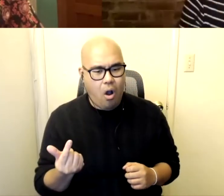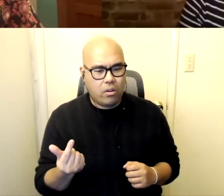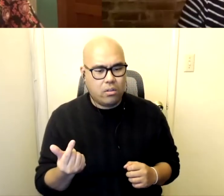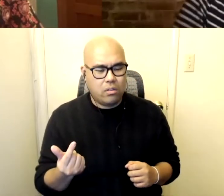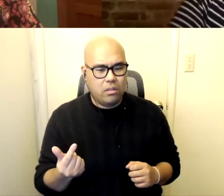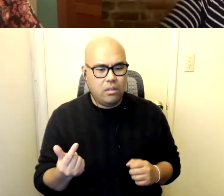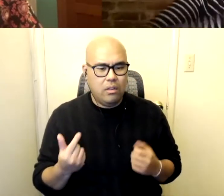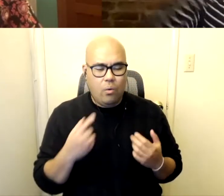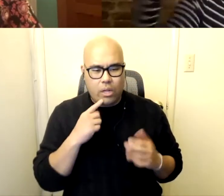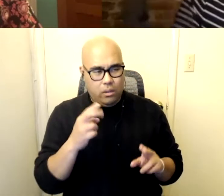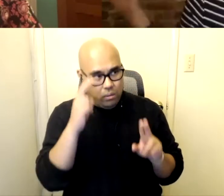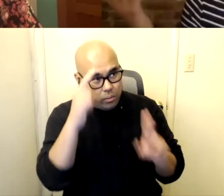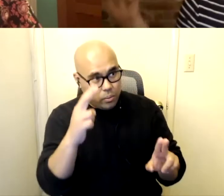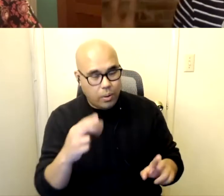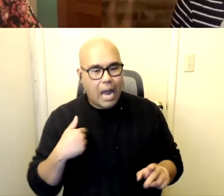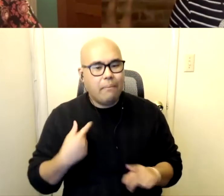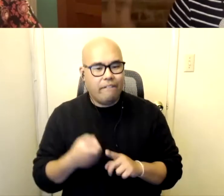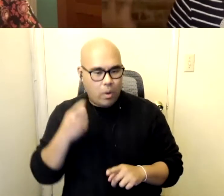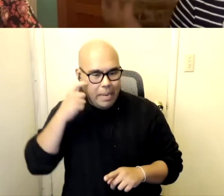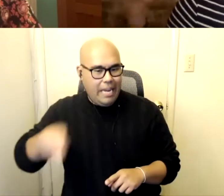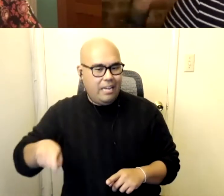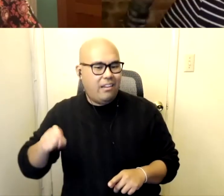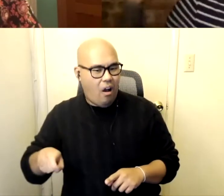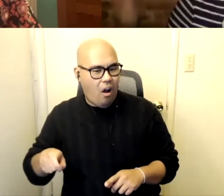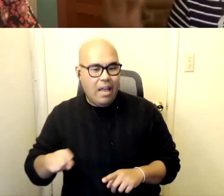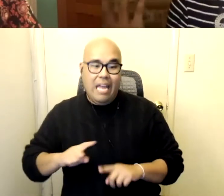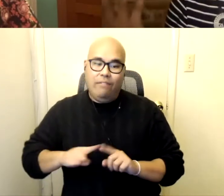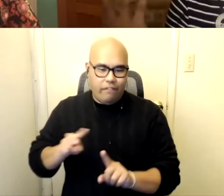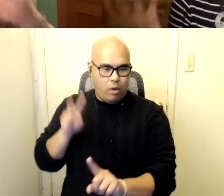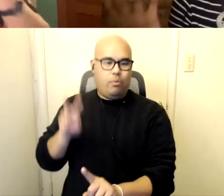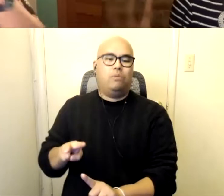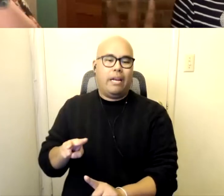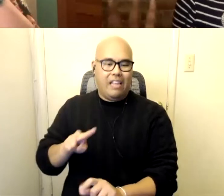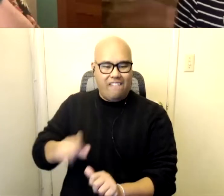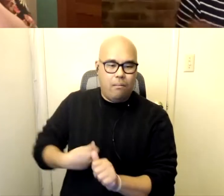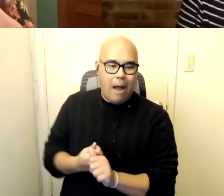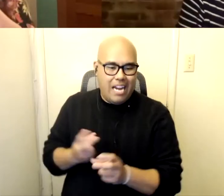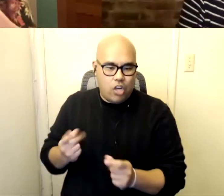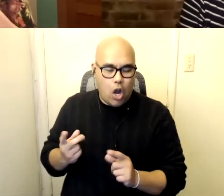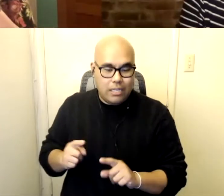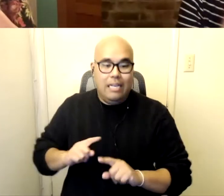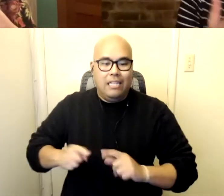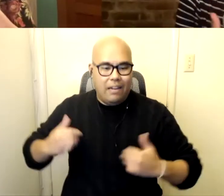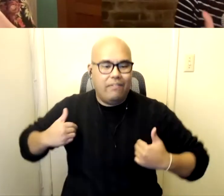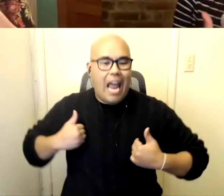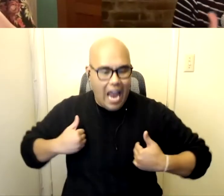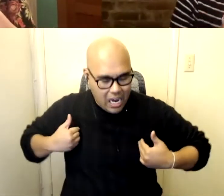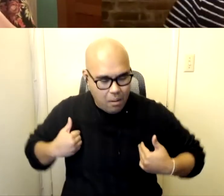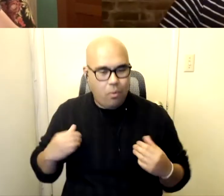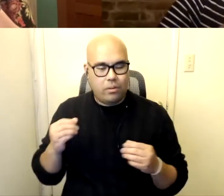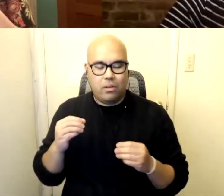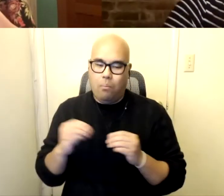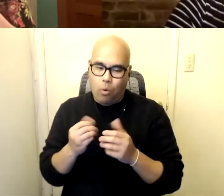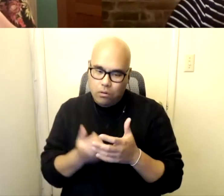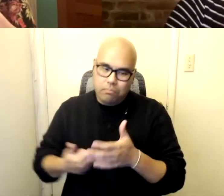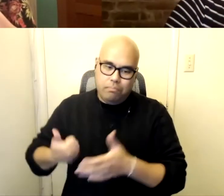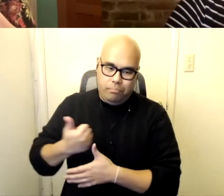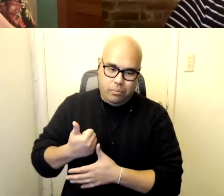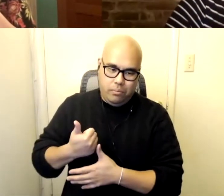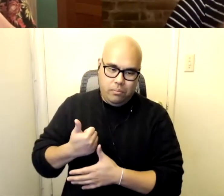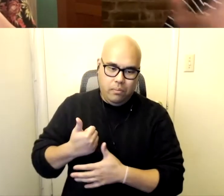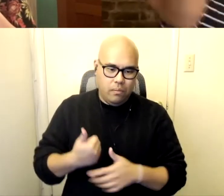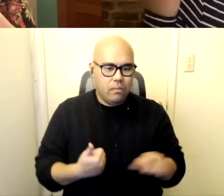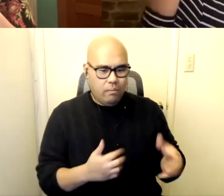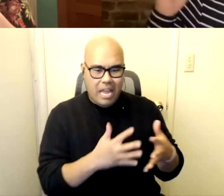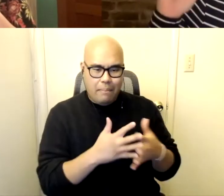India, and like comes from a different cultural framework where different animals are considered like culturally sacred.